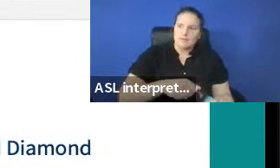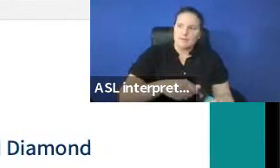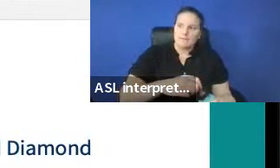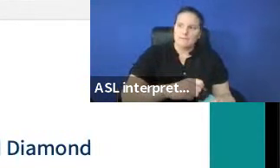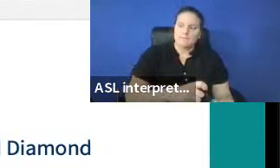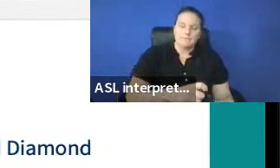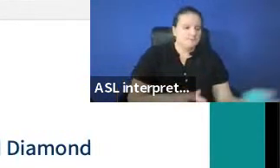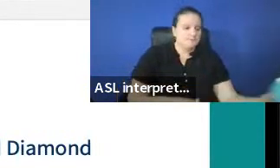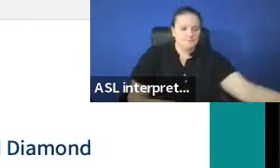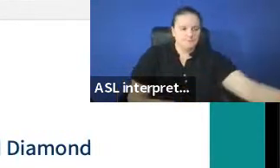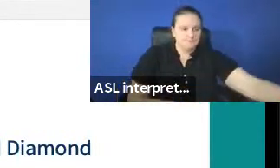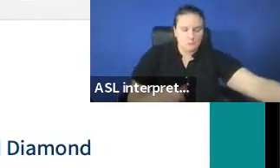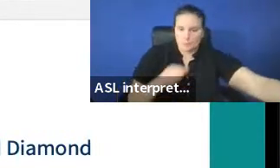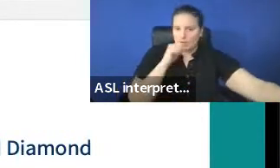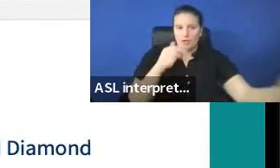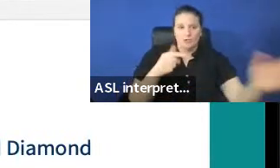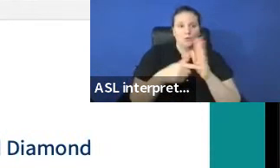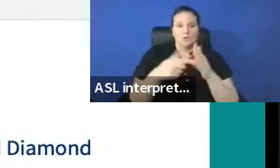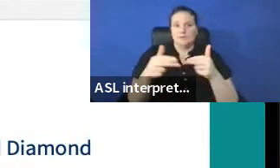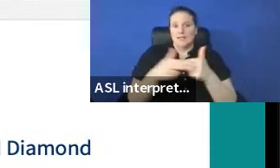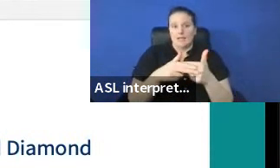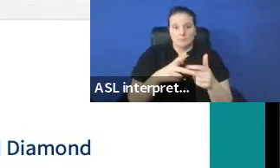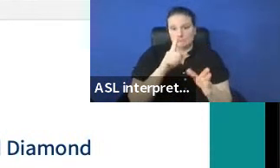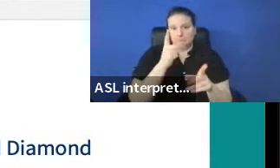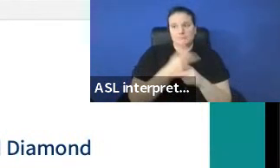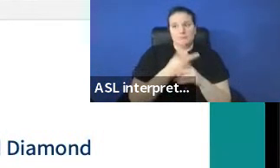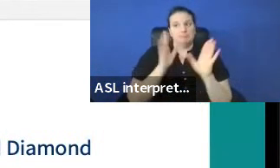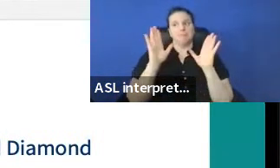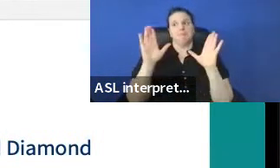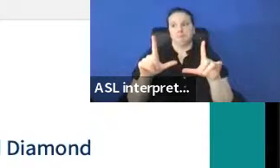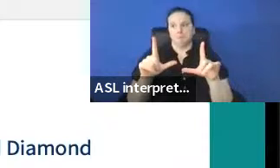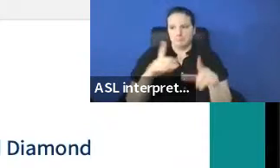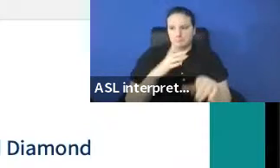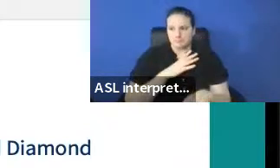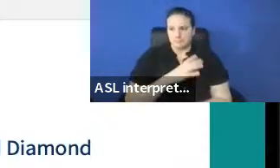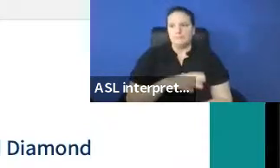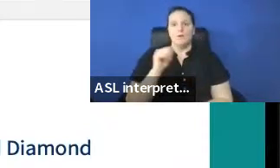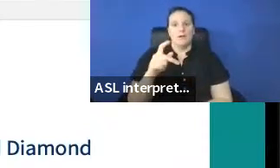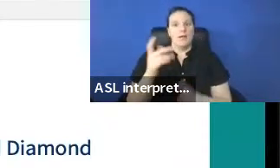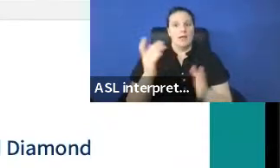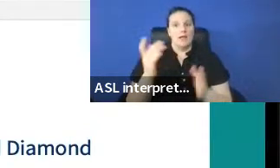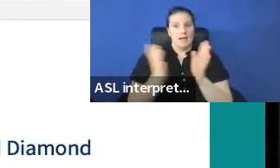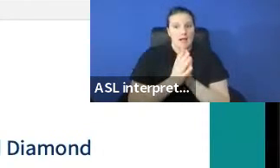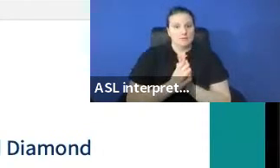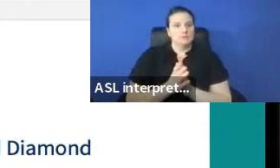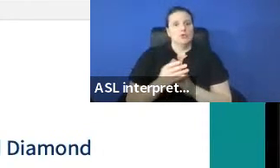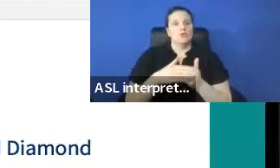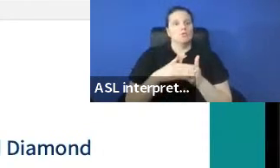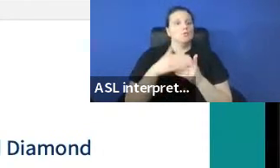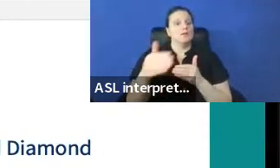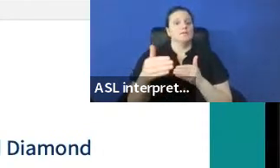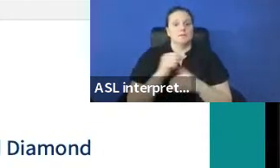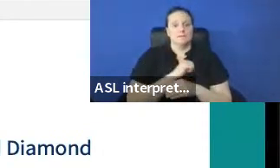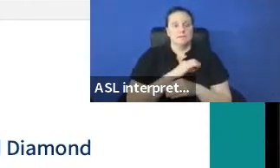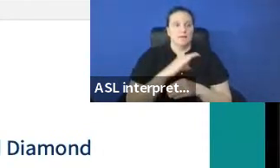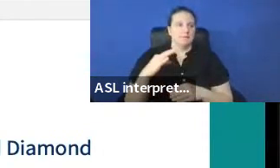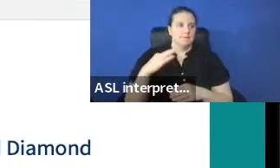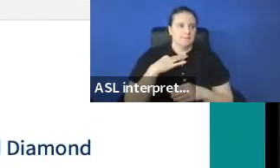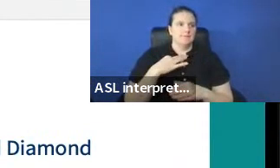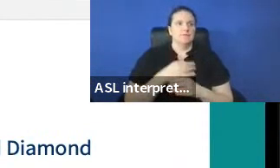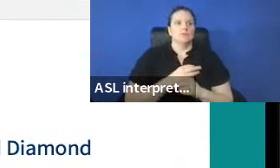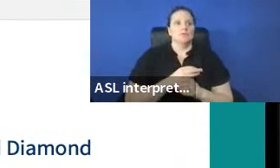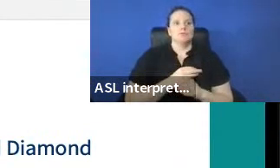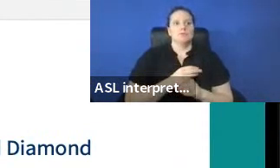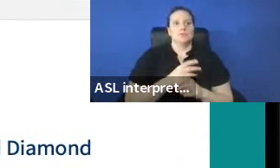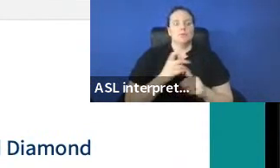Kayla, we're not going to show the slides. We're just going to keep this slide up and ask the rest of the staff member to put the